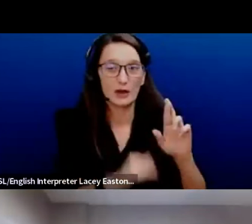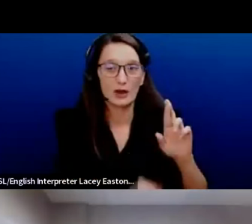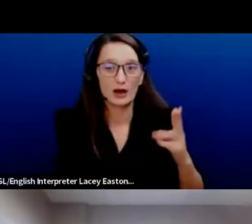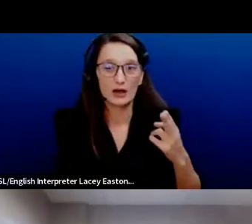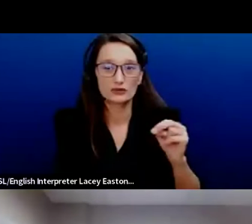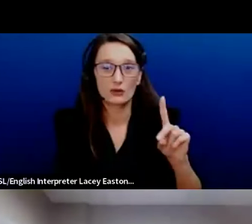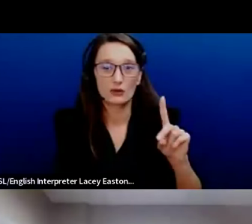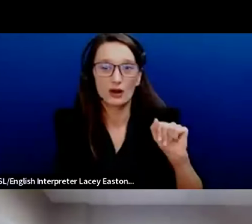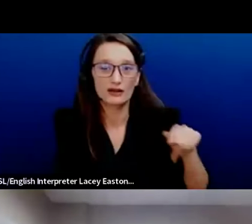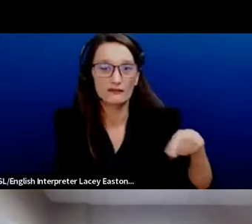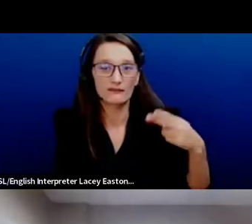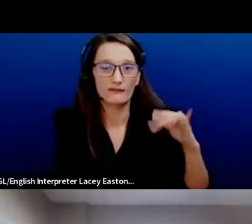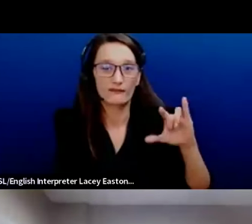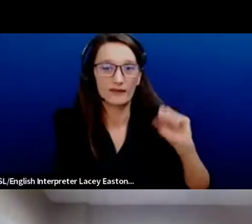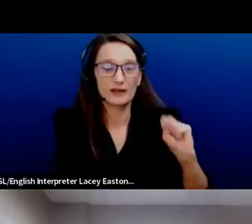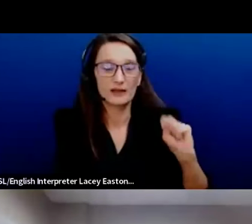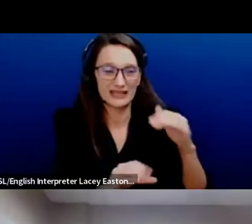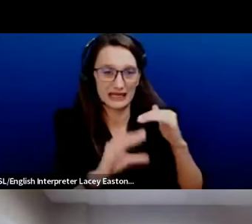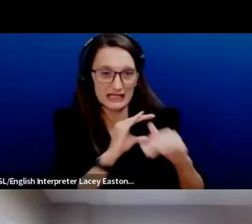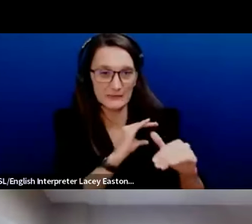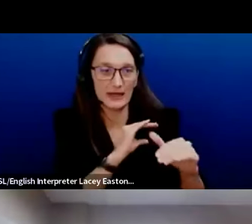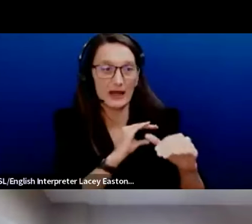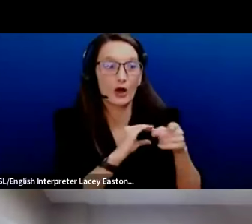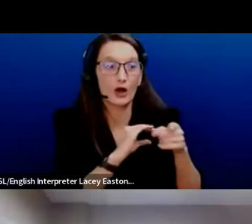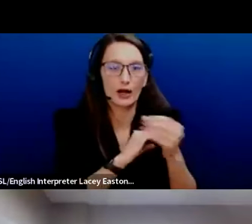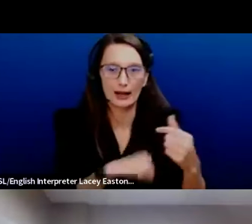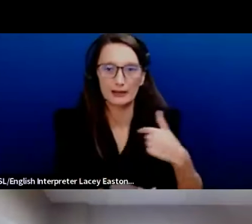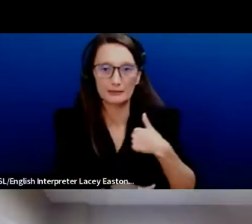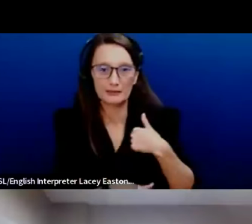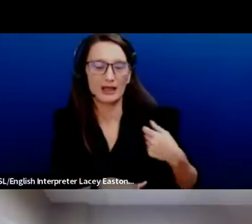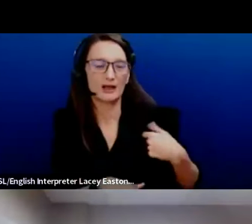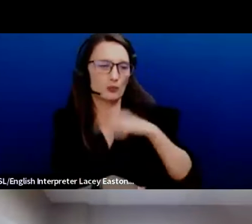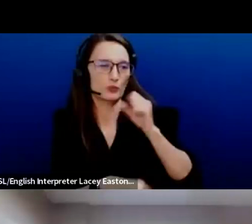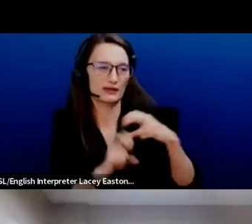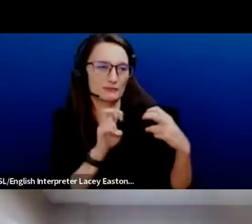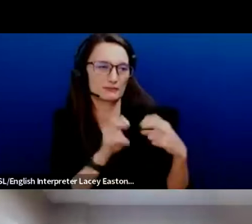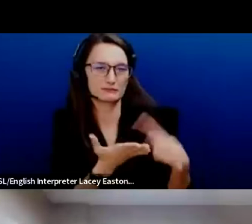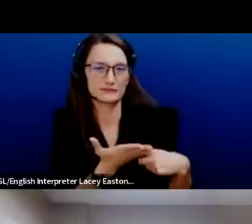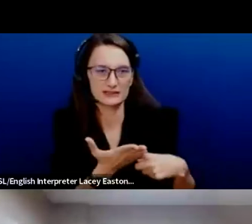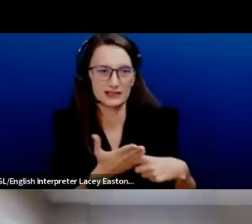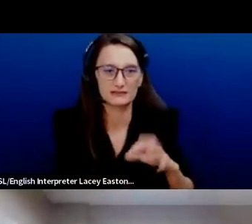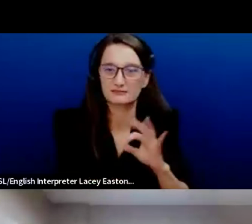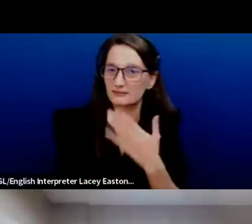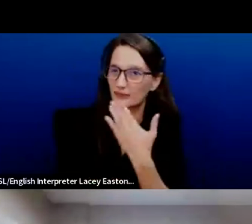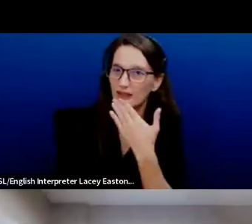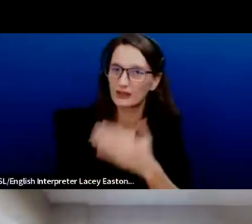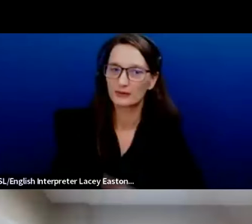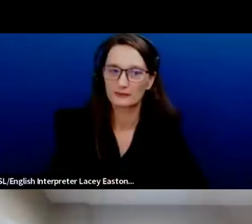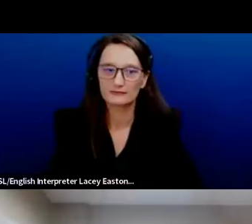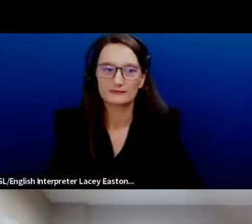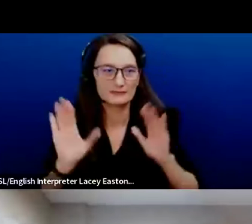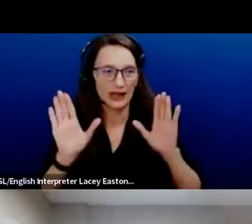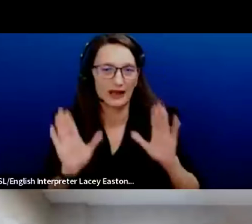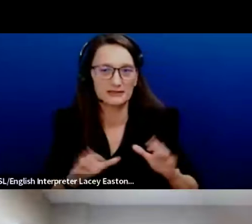you can shoot her an email and shoot me an email, and we can talk about that. Thank you. Excellent, thank